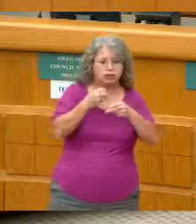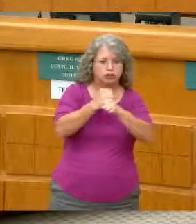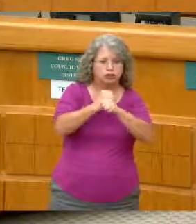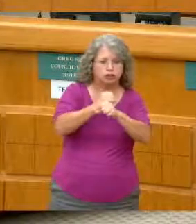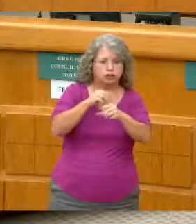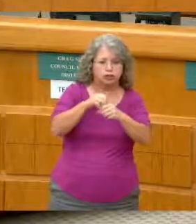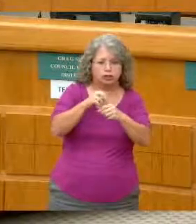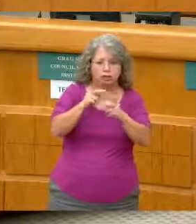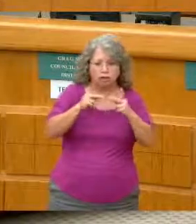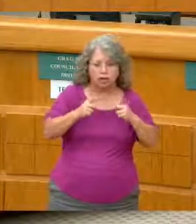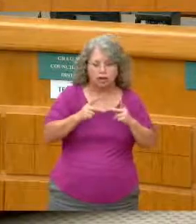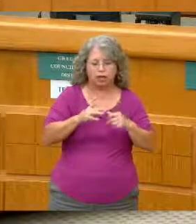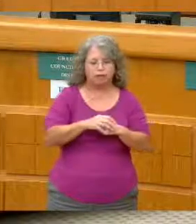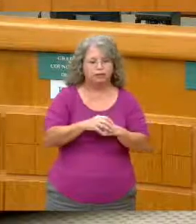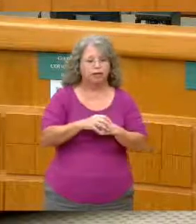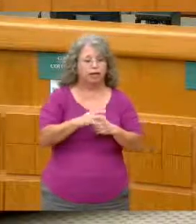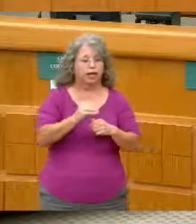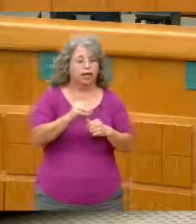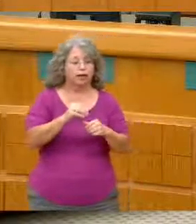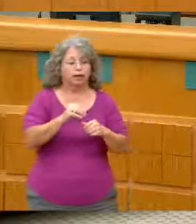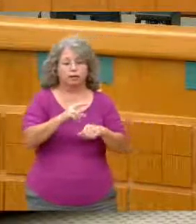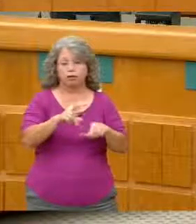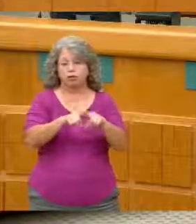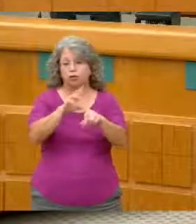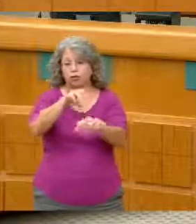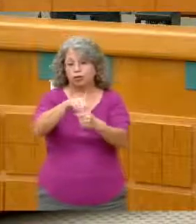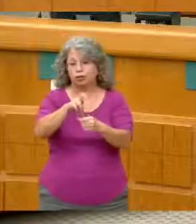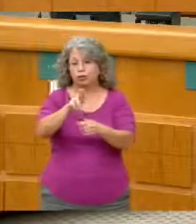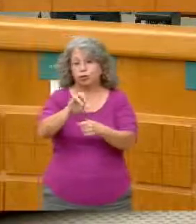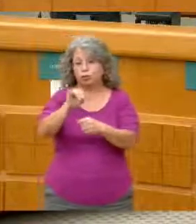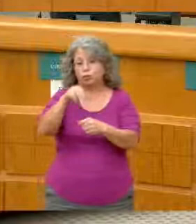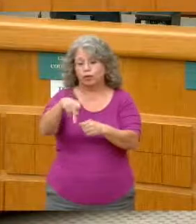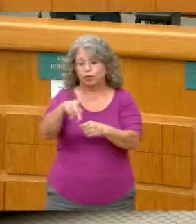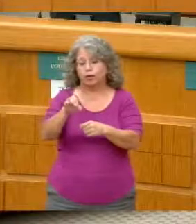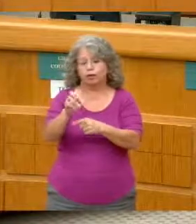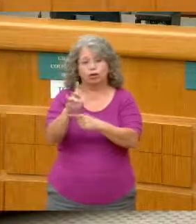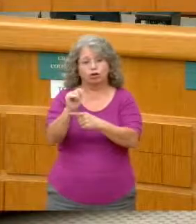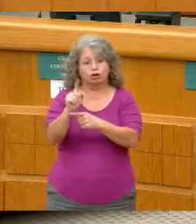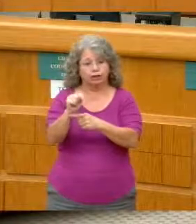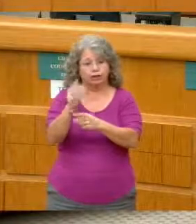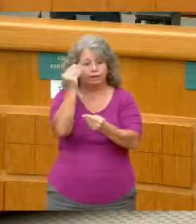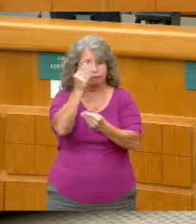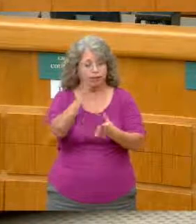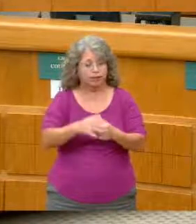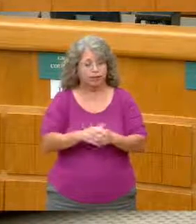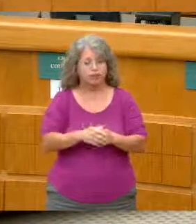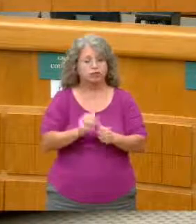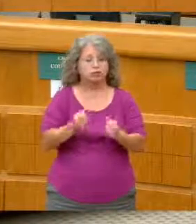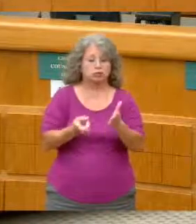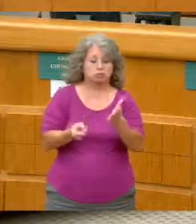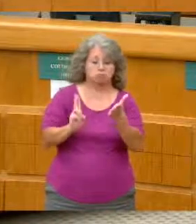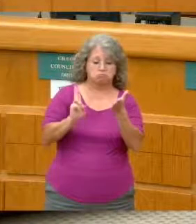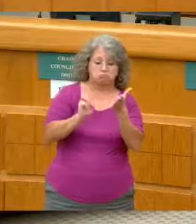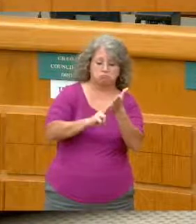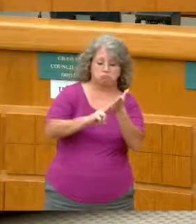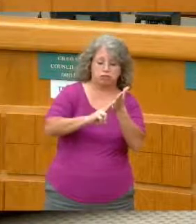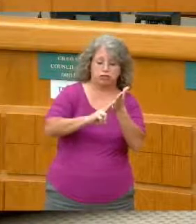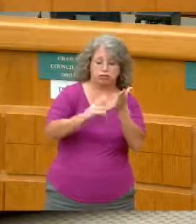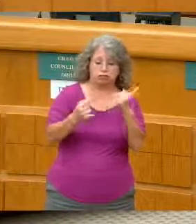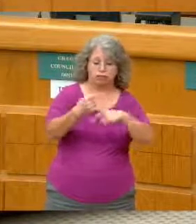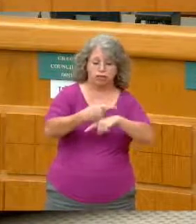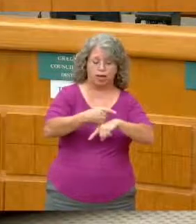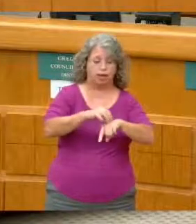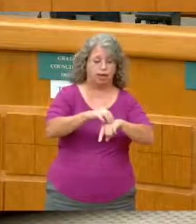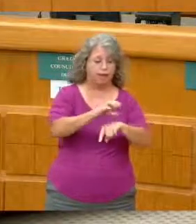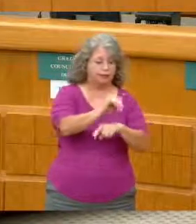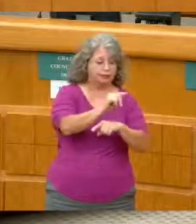emergency information, including, of course, our RIP current information. You can sign up today either